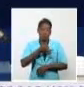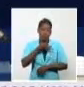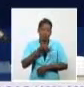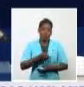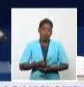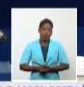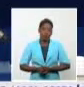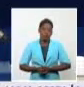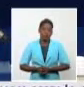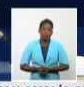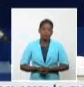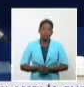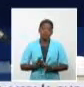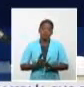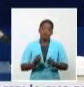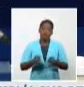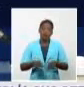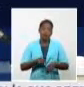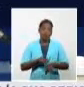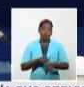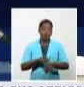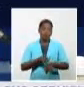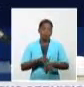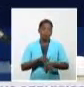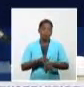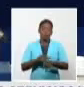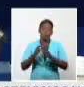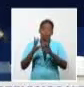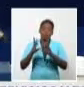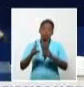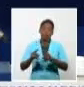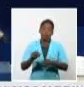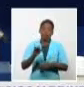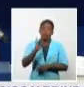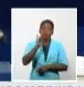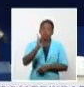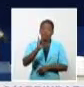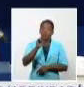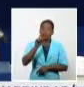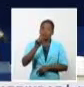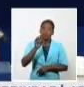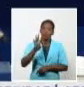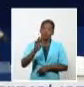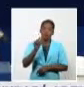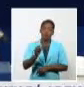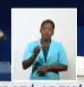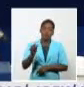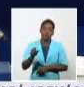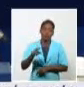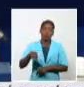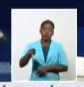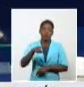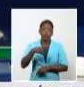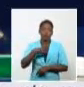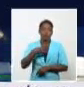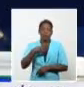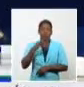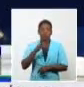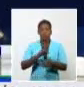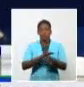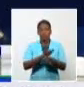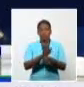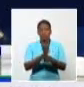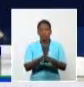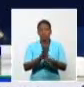who have been discharged, 33 of them yesterday. That gives 94.3% of